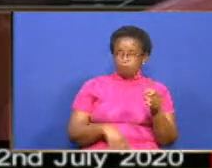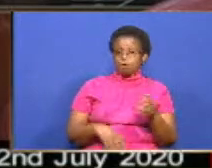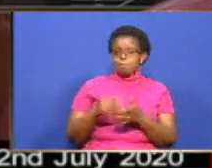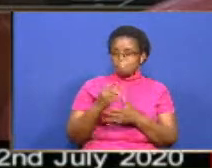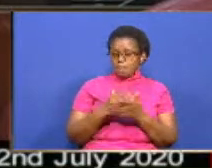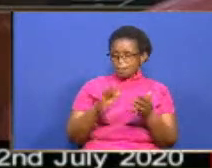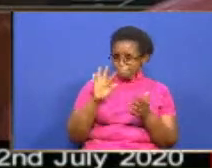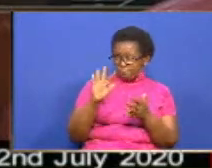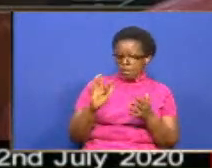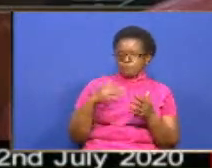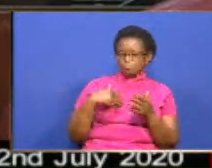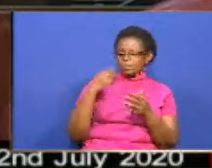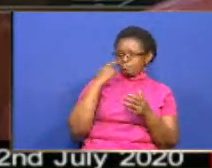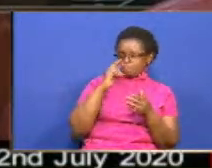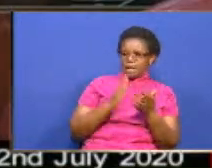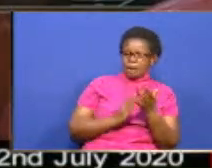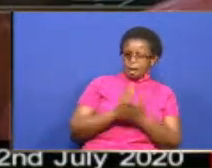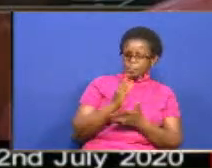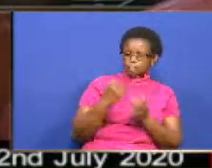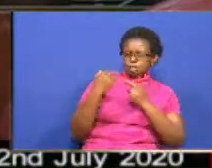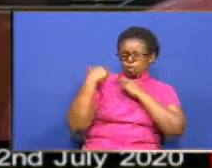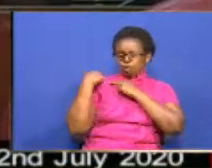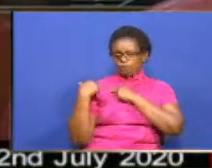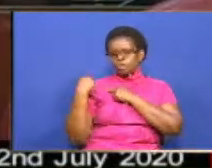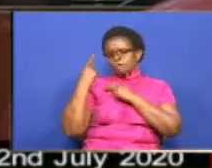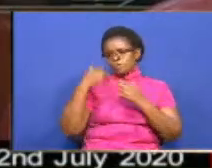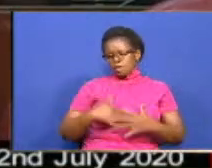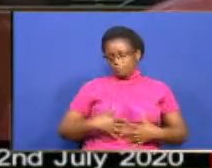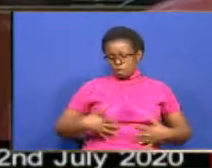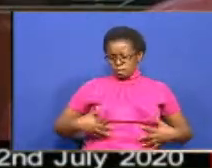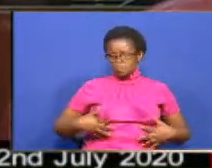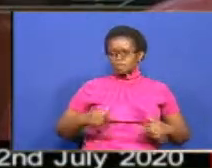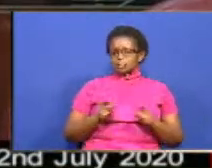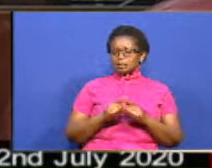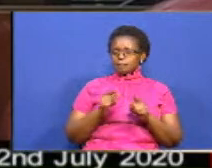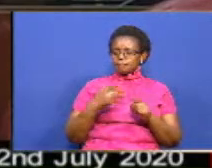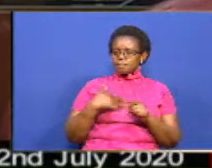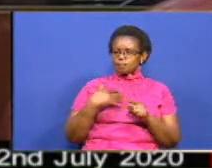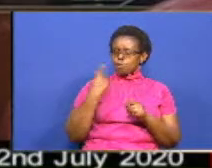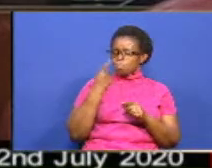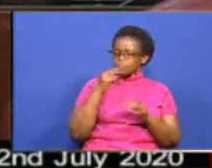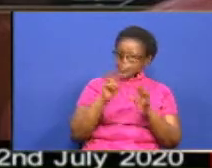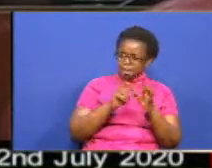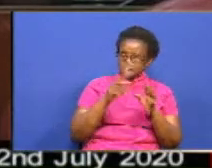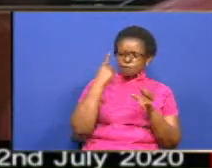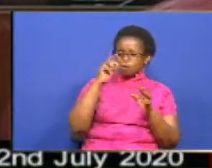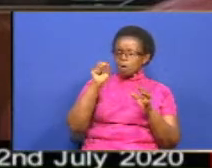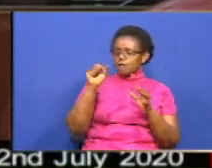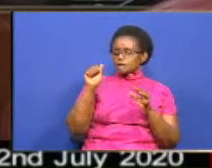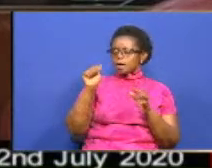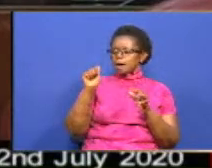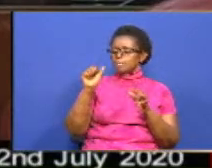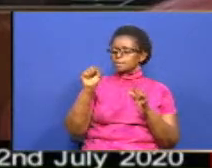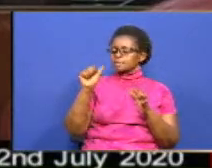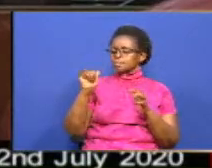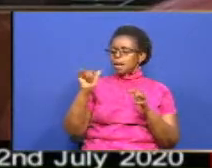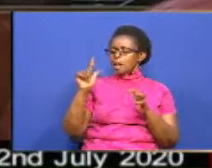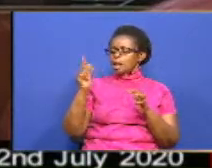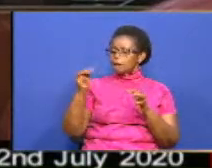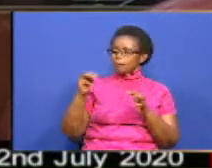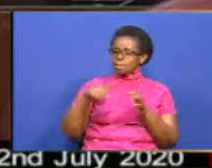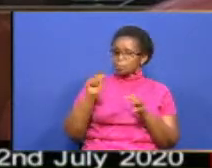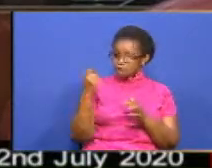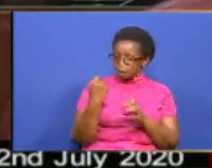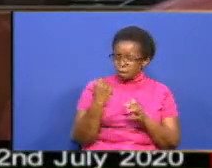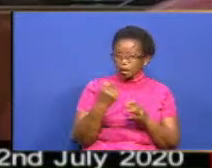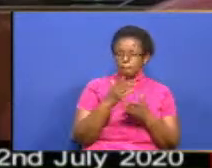rights and duties of the refugees and the asylum seekers within Kenya. And Part 6 then looks at the control